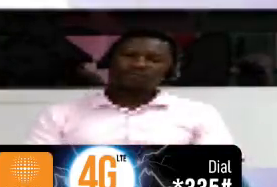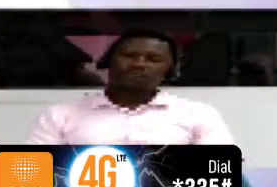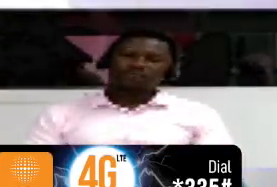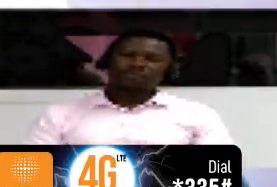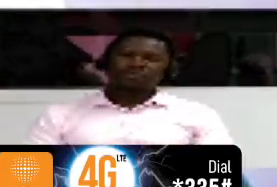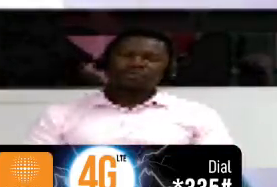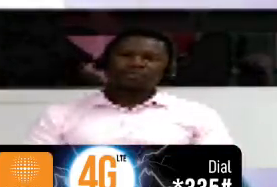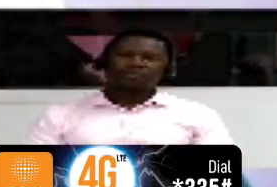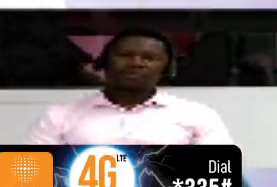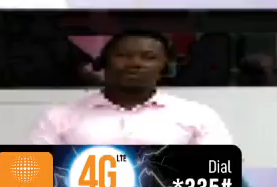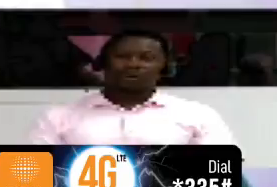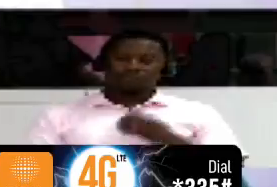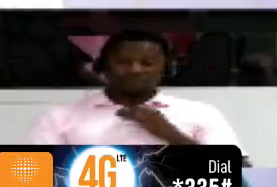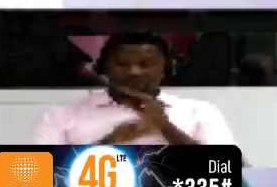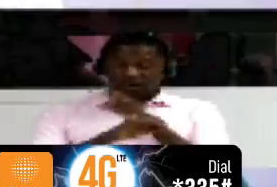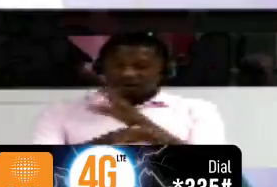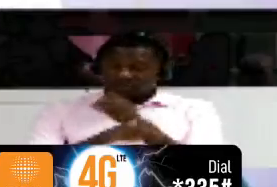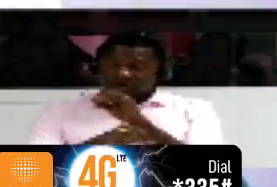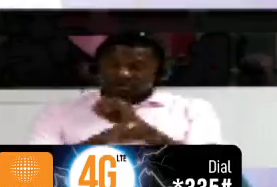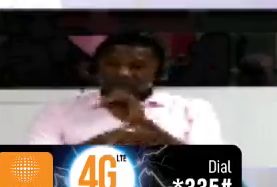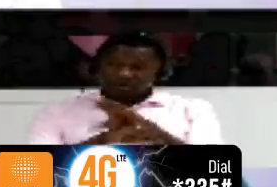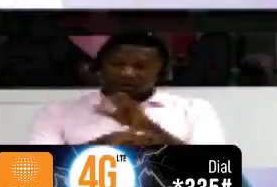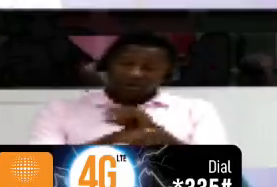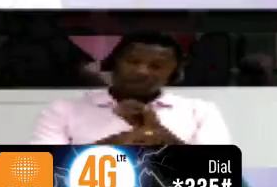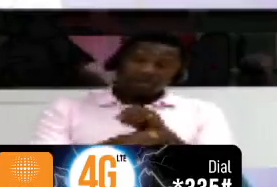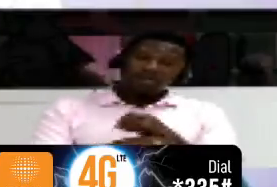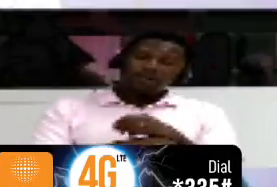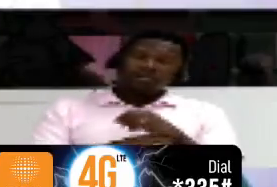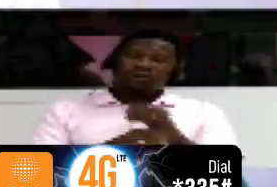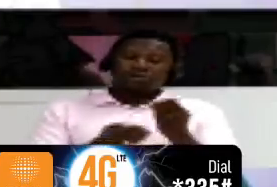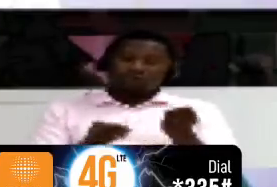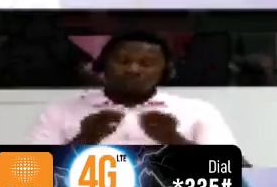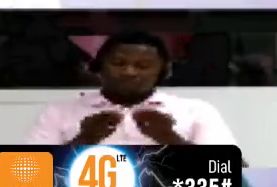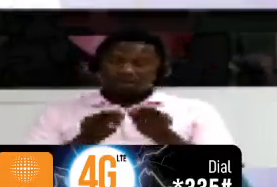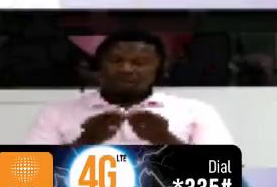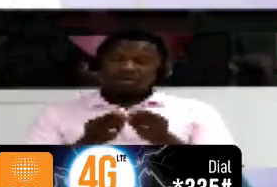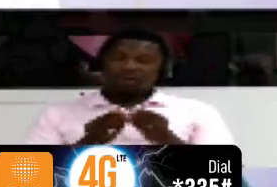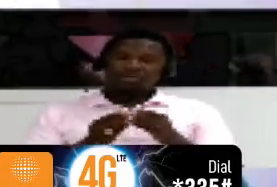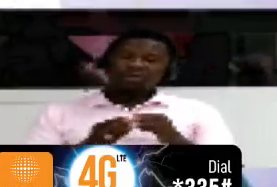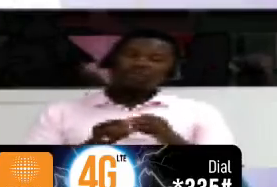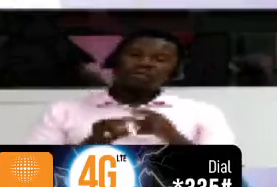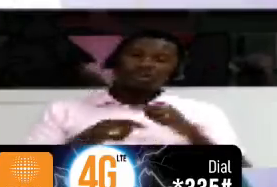I briefed the student executive about our findings,